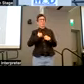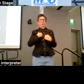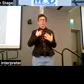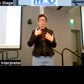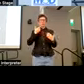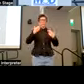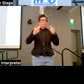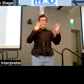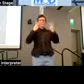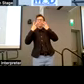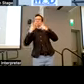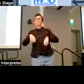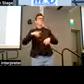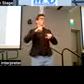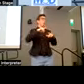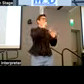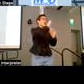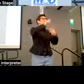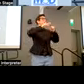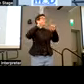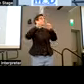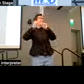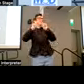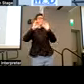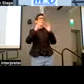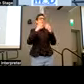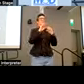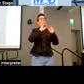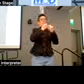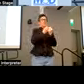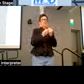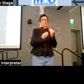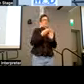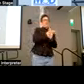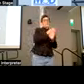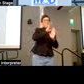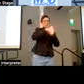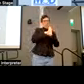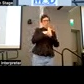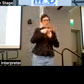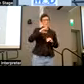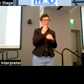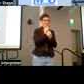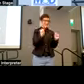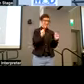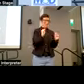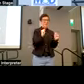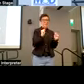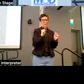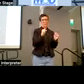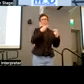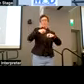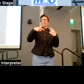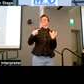through, you know, the different organizations, mostly public safety. My career has mostly been in public safety. Last four years serving in this